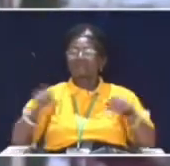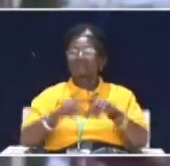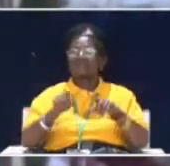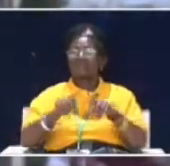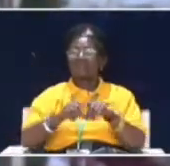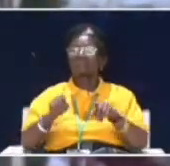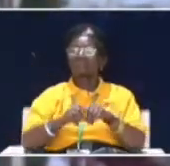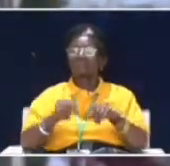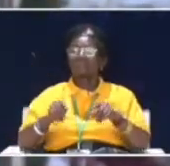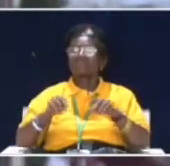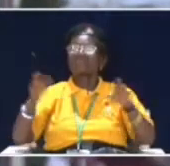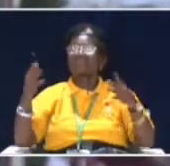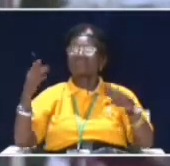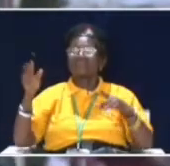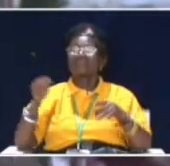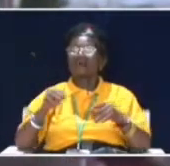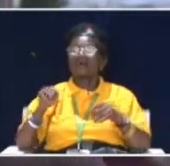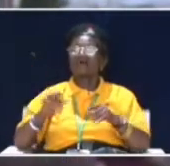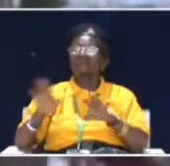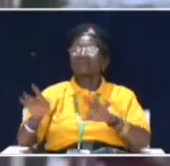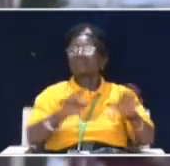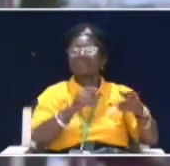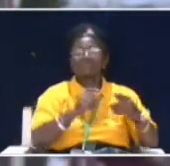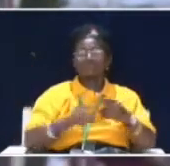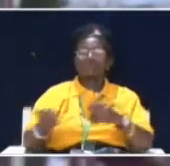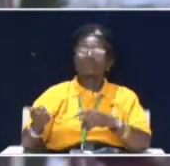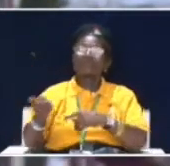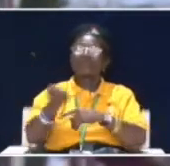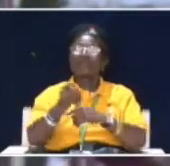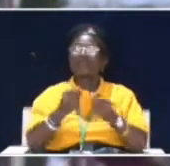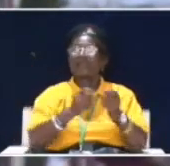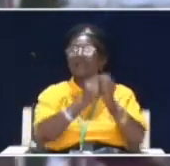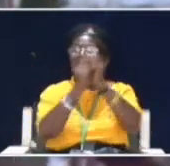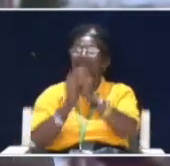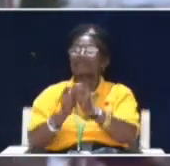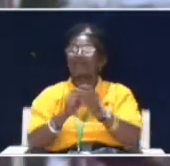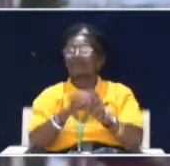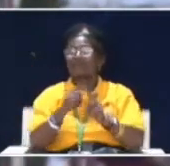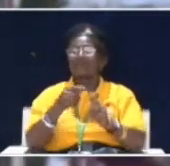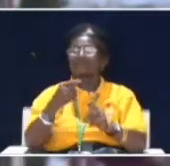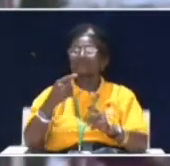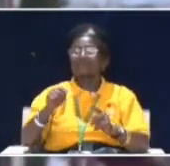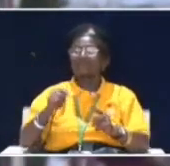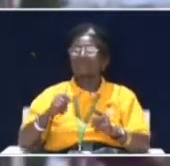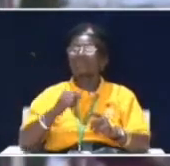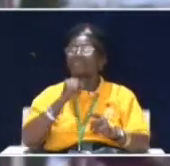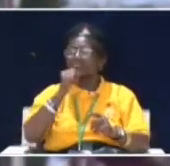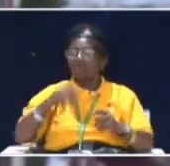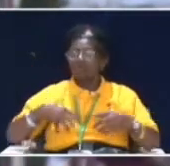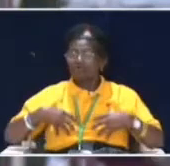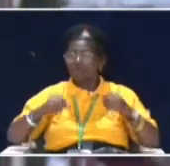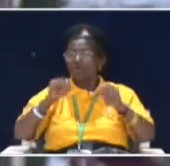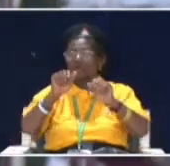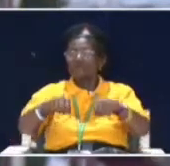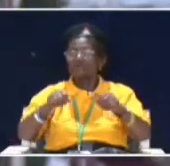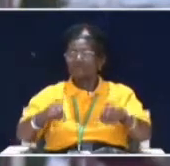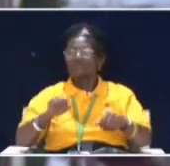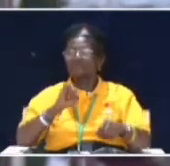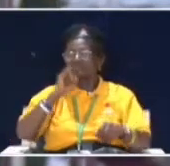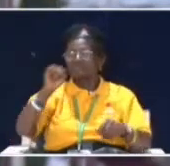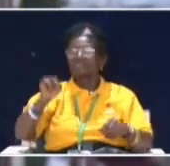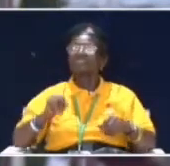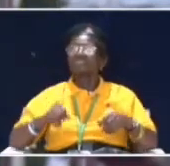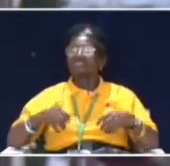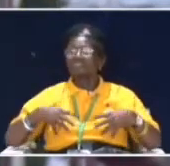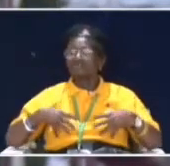Beni iru eyeleye woto. When the incurable is cured, nigbati aisan ti ogbogun ti